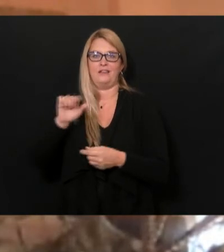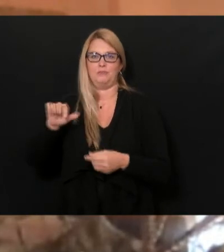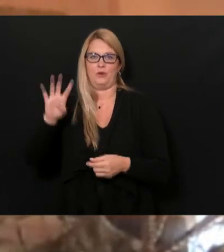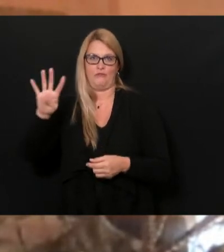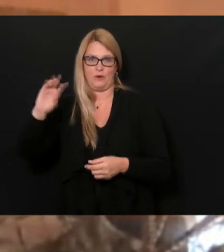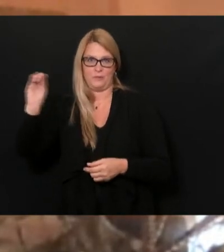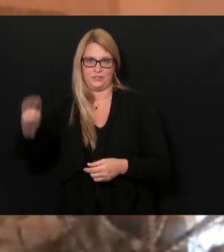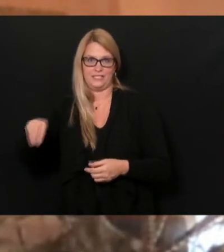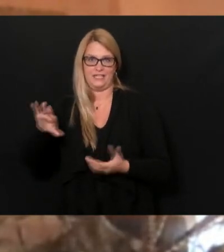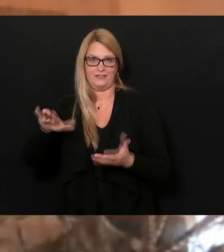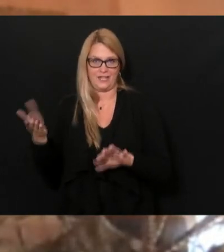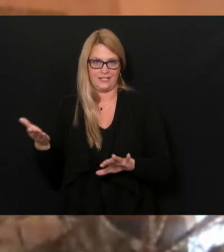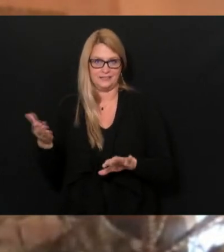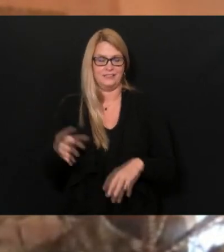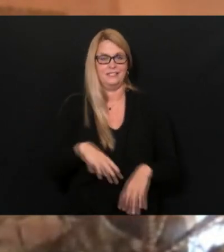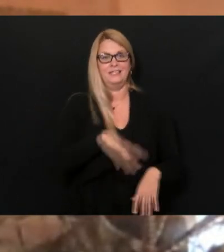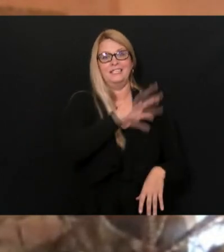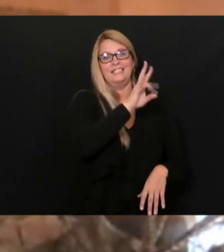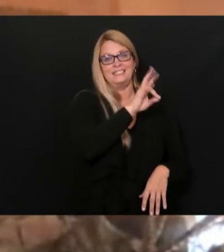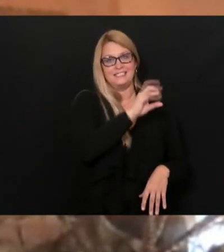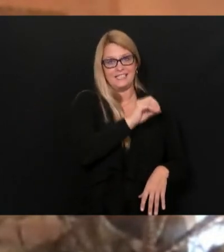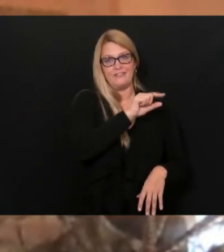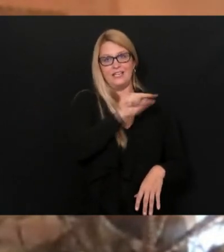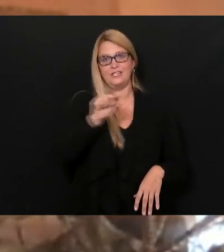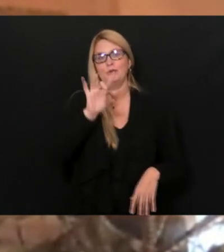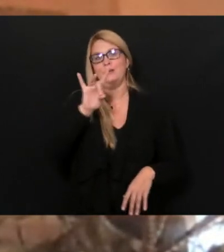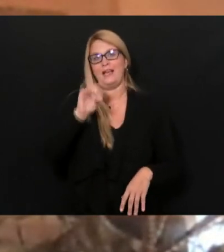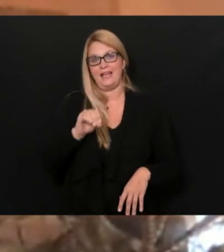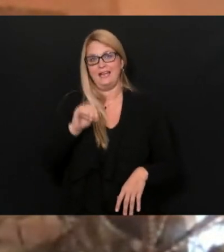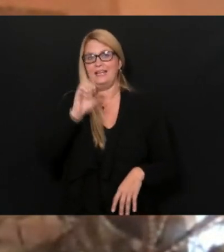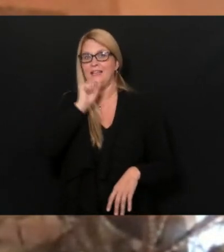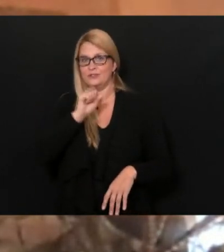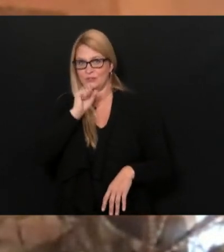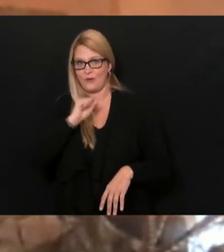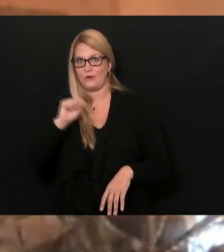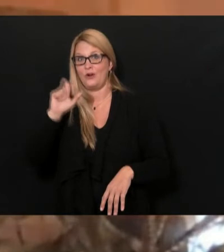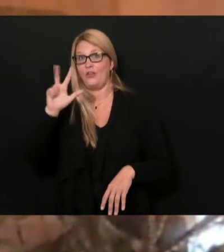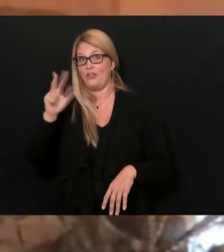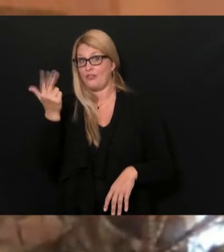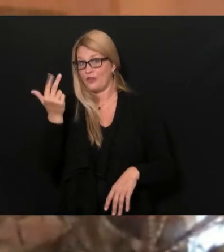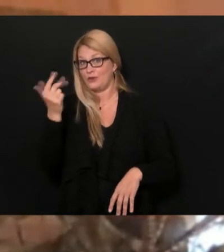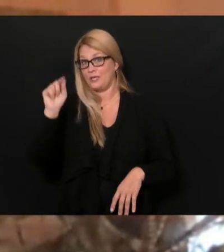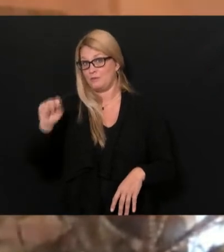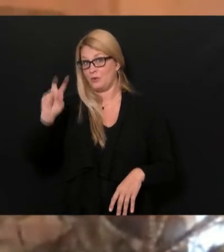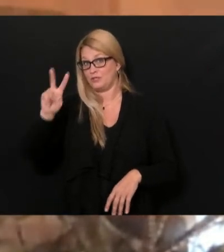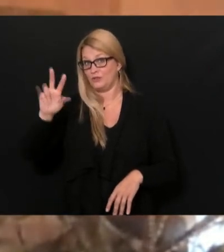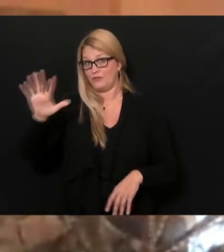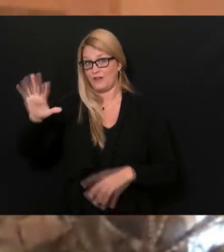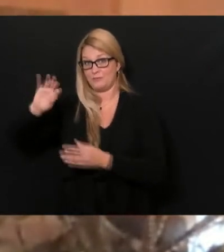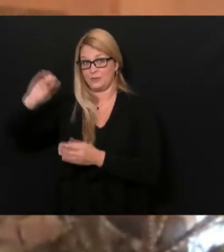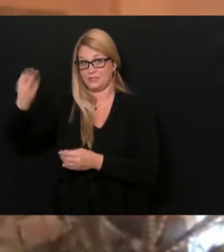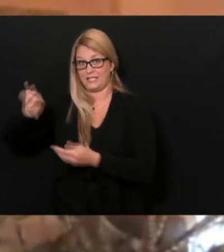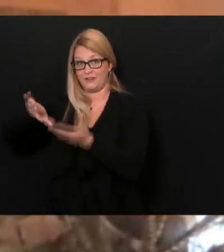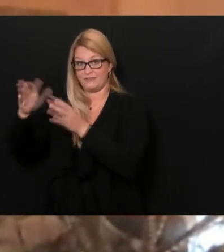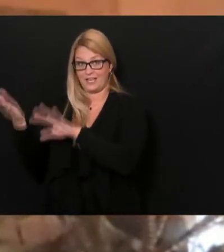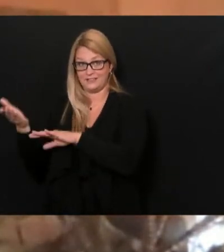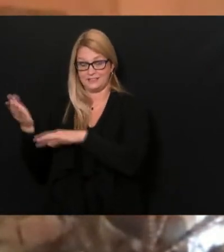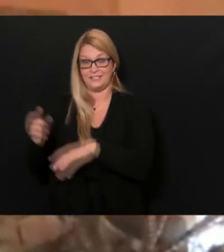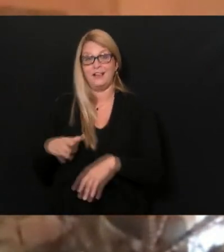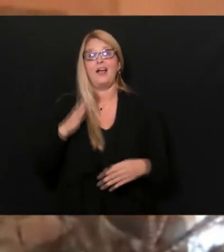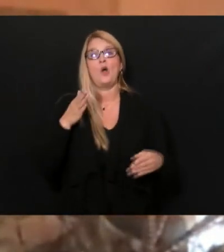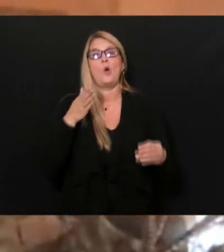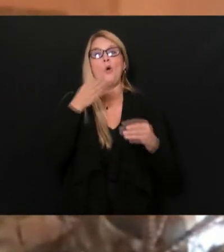People from 70 to 80 years old account for 14.25% of our deaths. And people